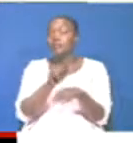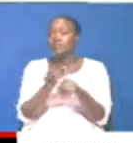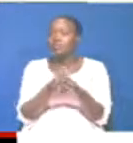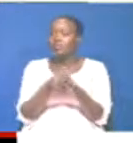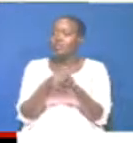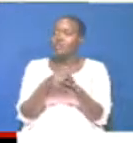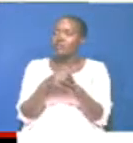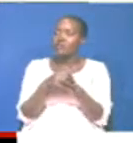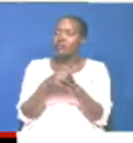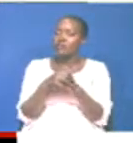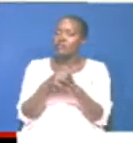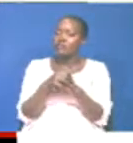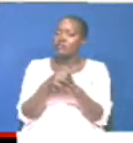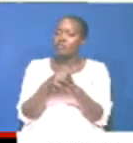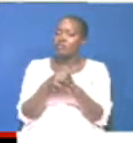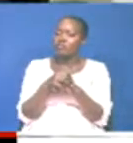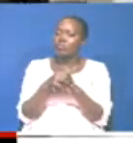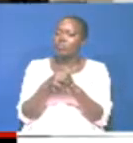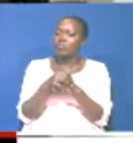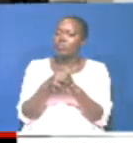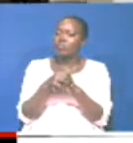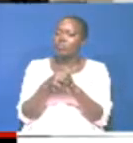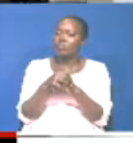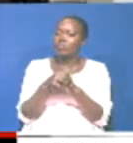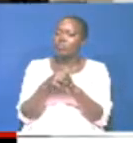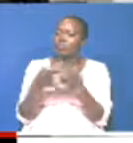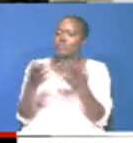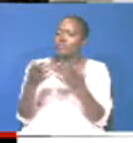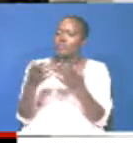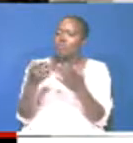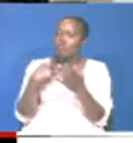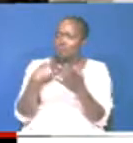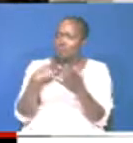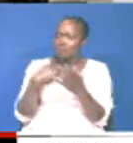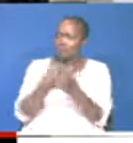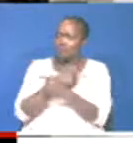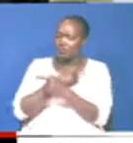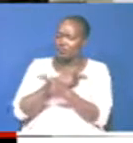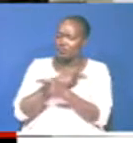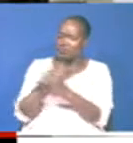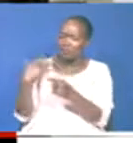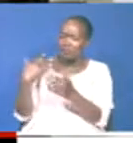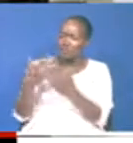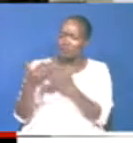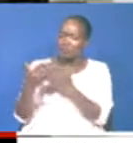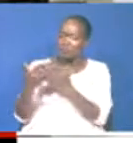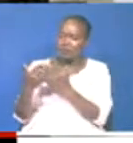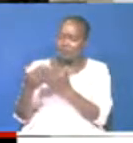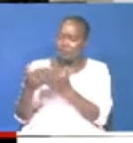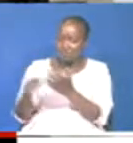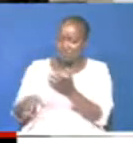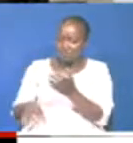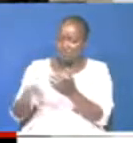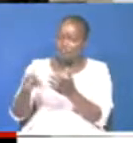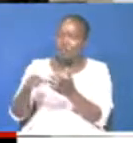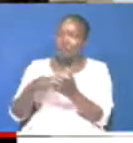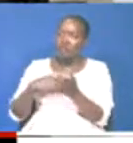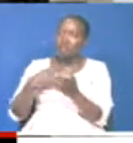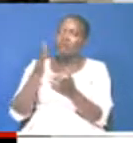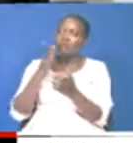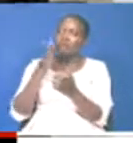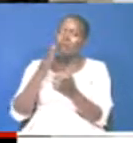say, broadcasting was actually unto me since I was a kid. And I remember my mother, we used to fight all the